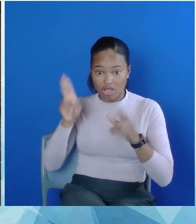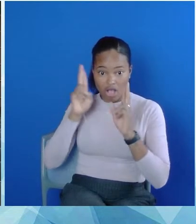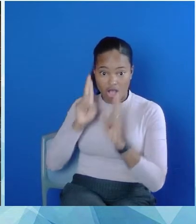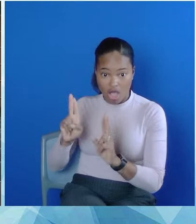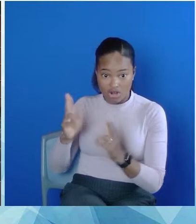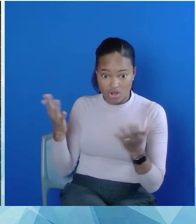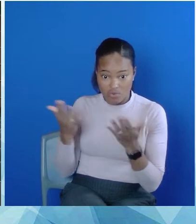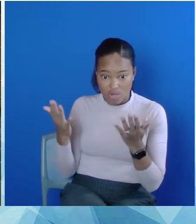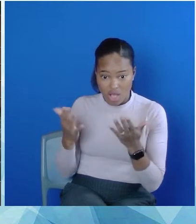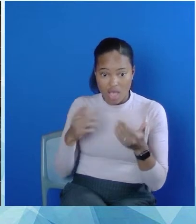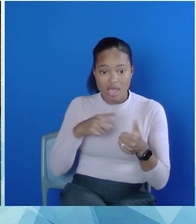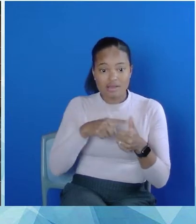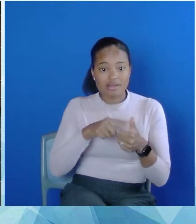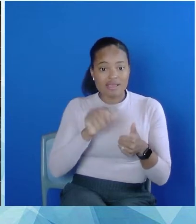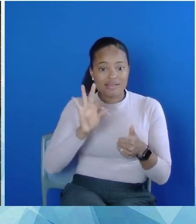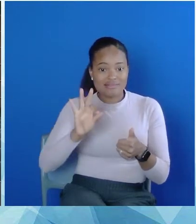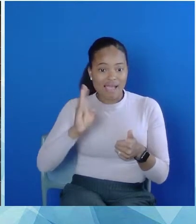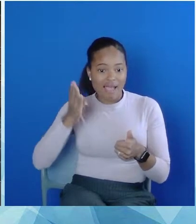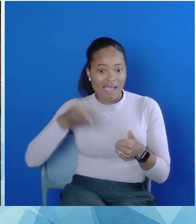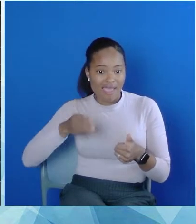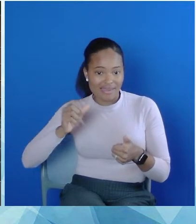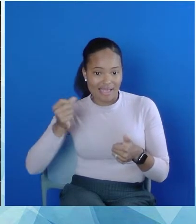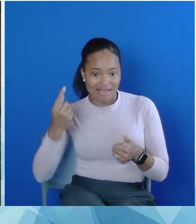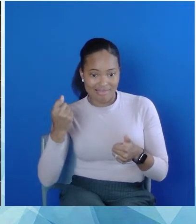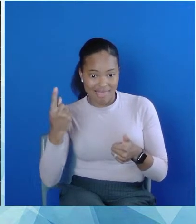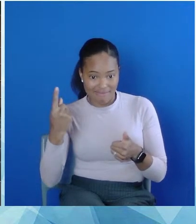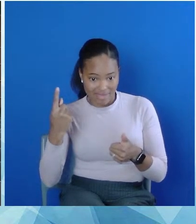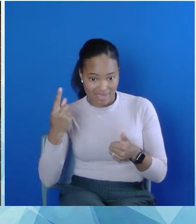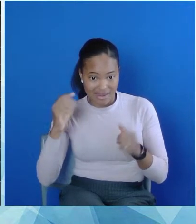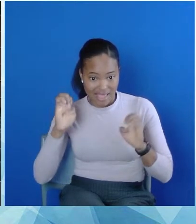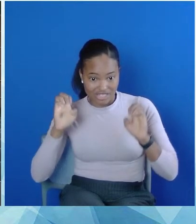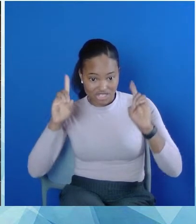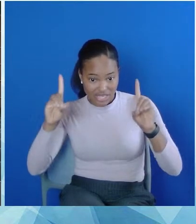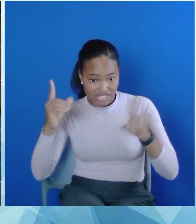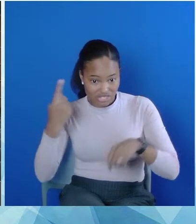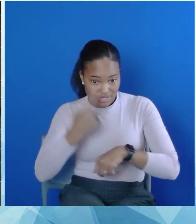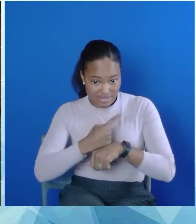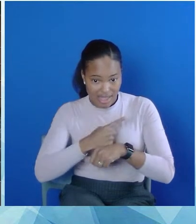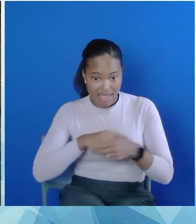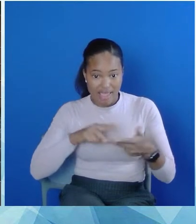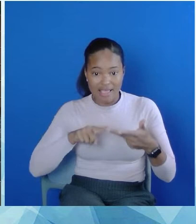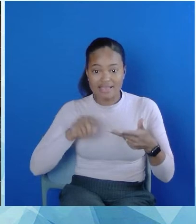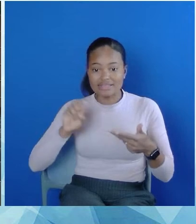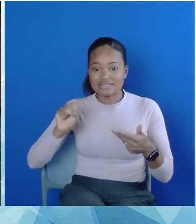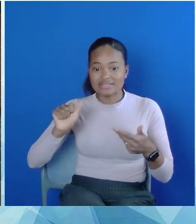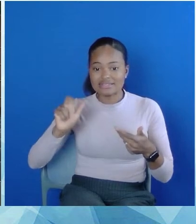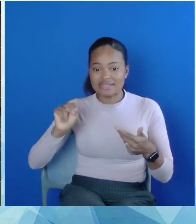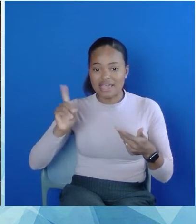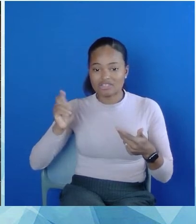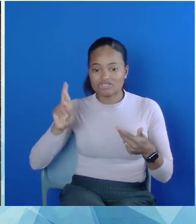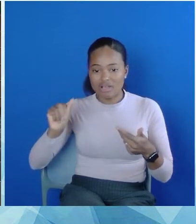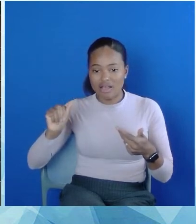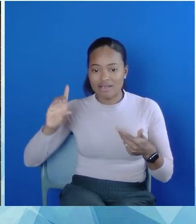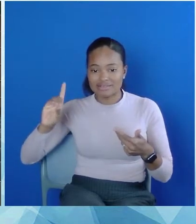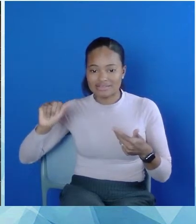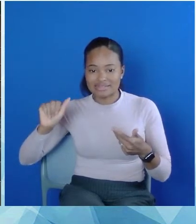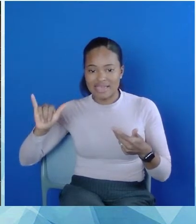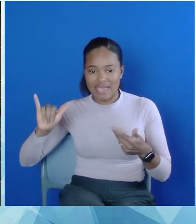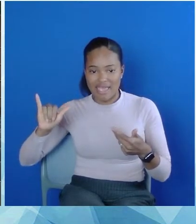Celebration. This bill was actually, I believe, initially introduced,